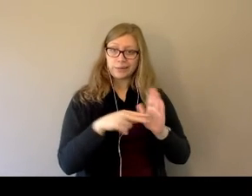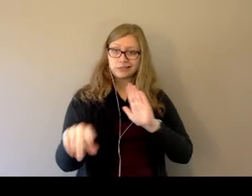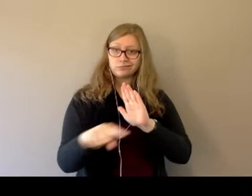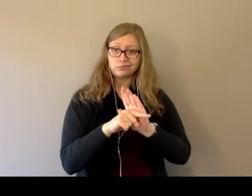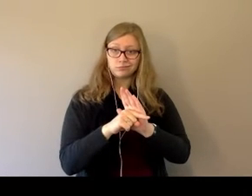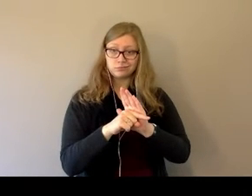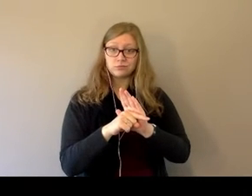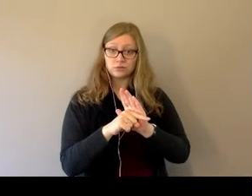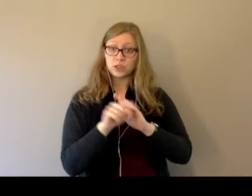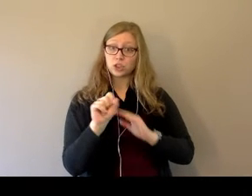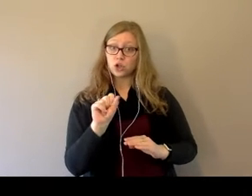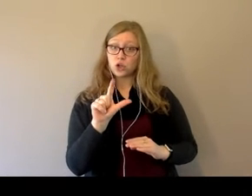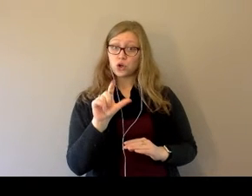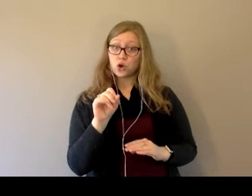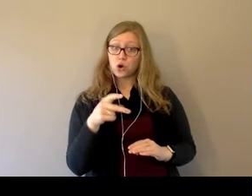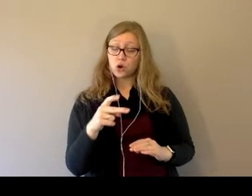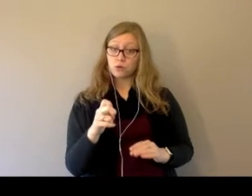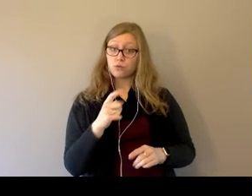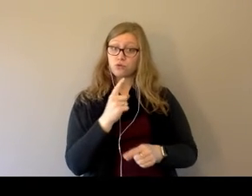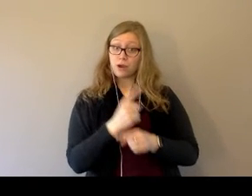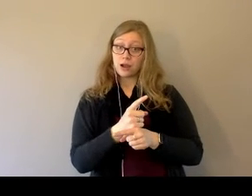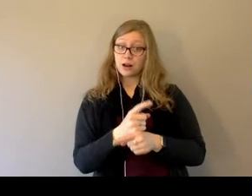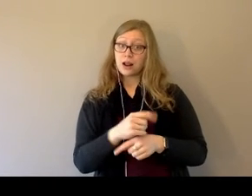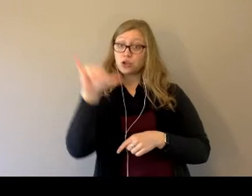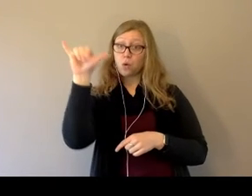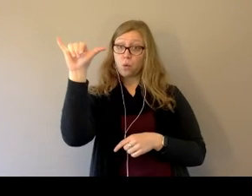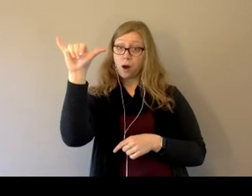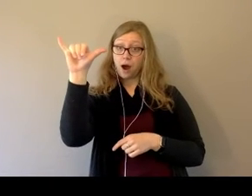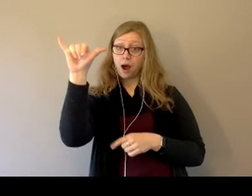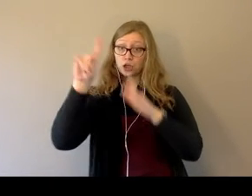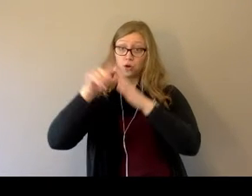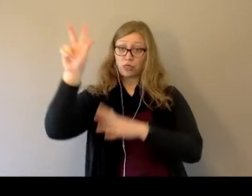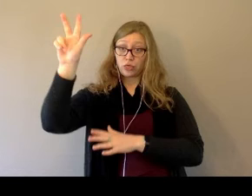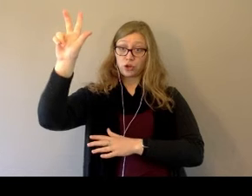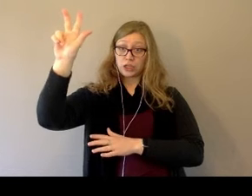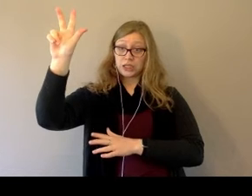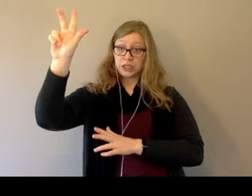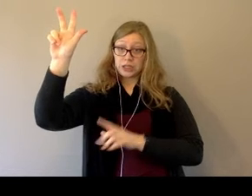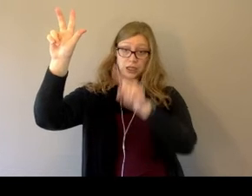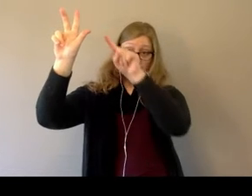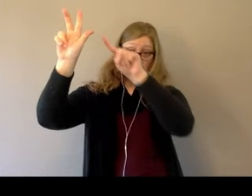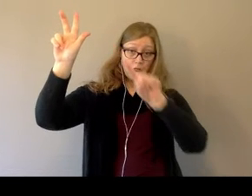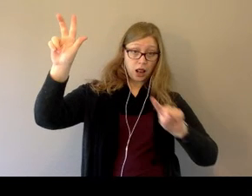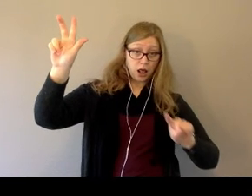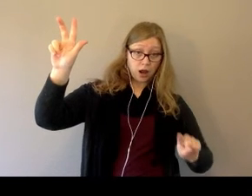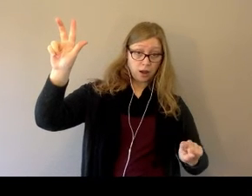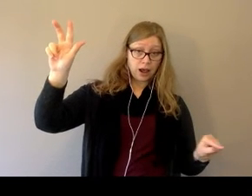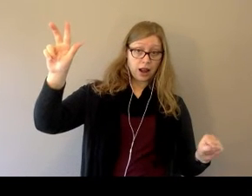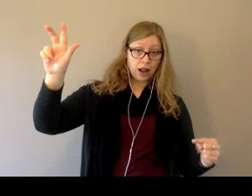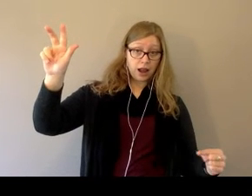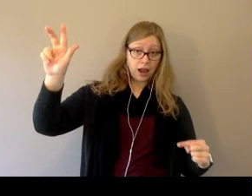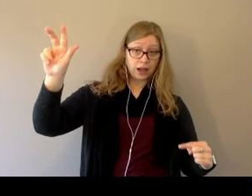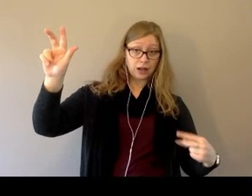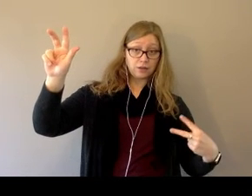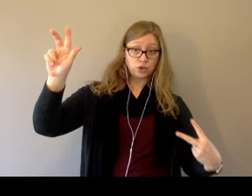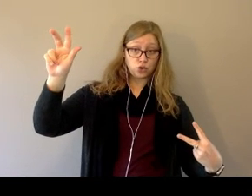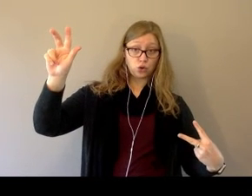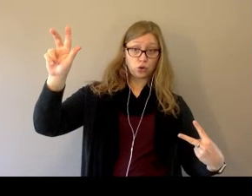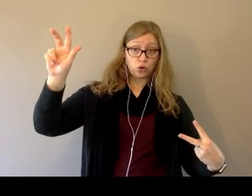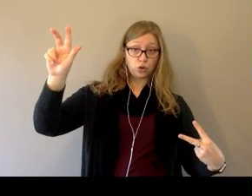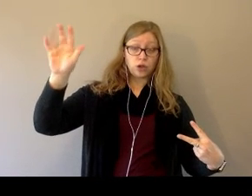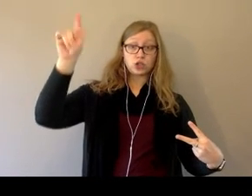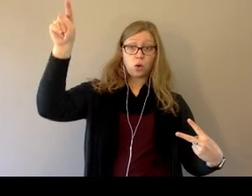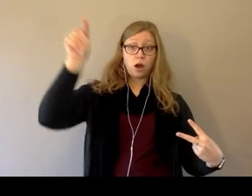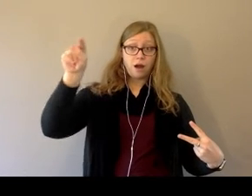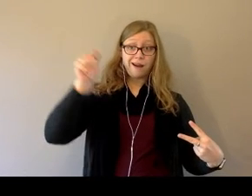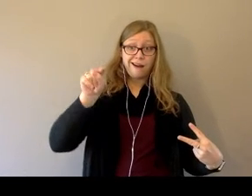is going down, and the y changes from 3 to -2. So it goes down 3 units, and then it goes down 2 more. That's a